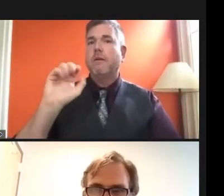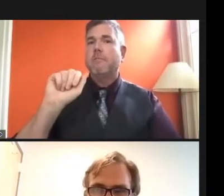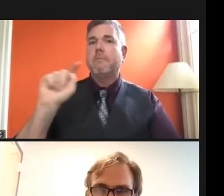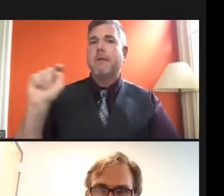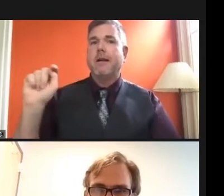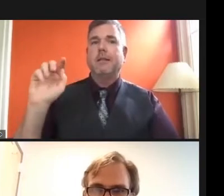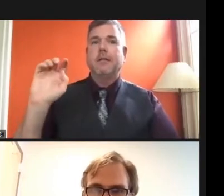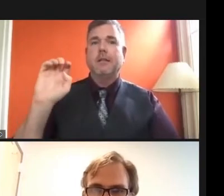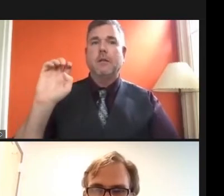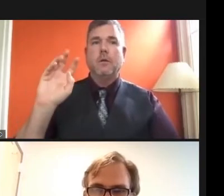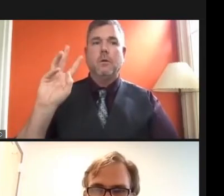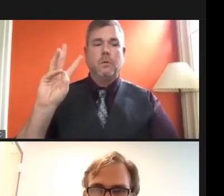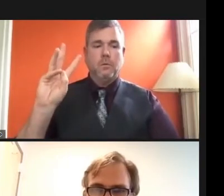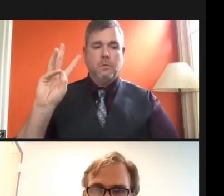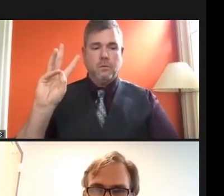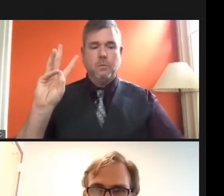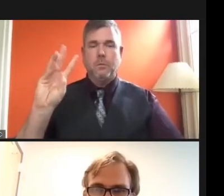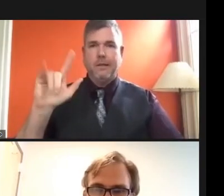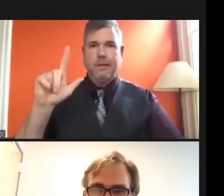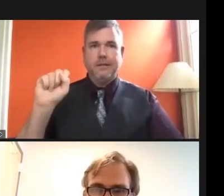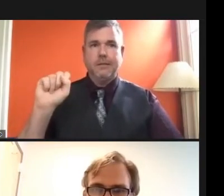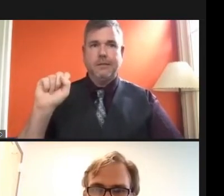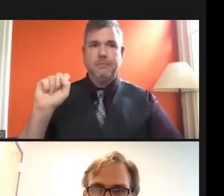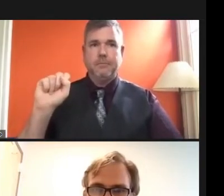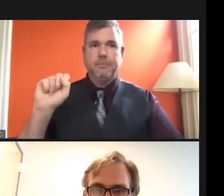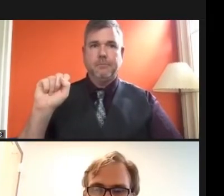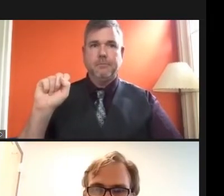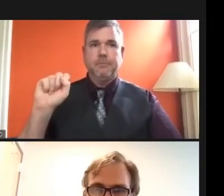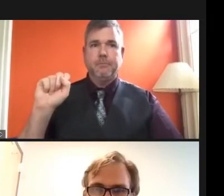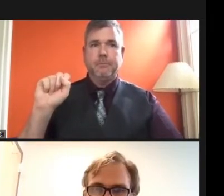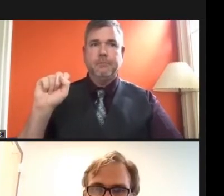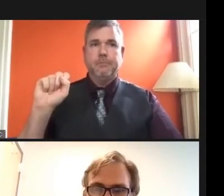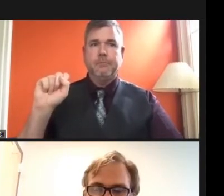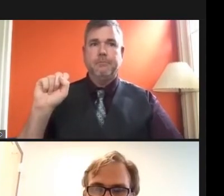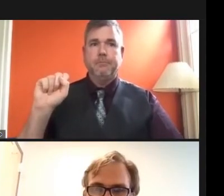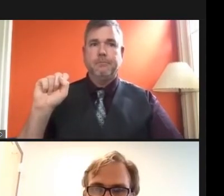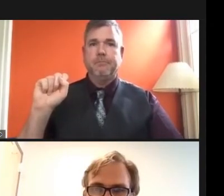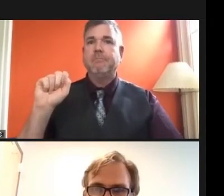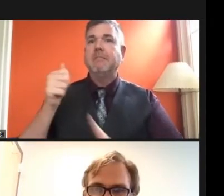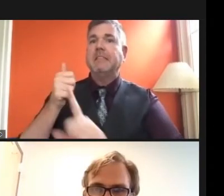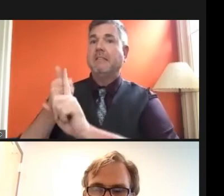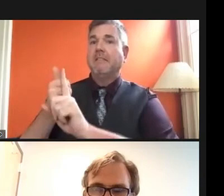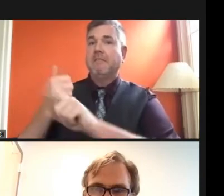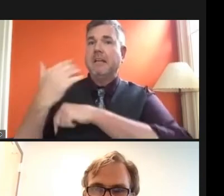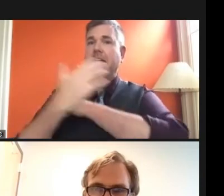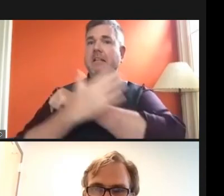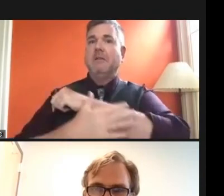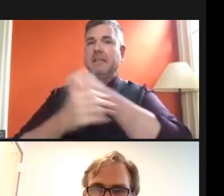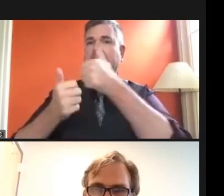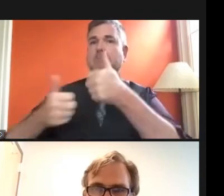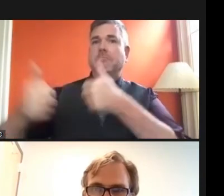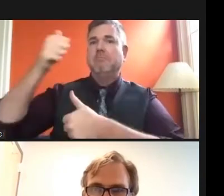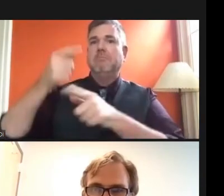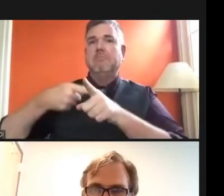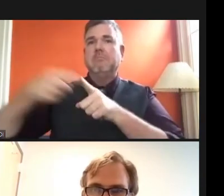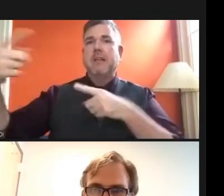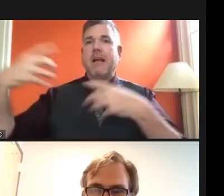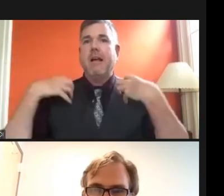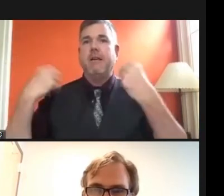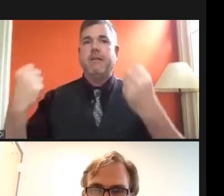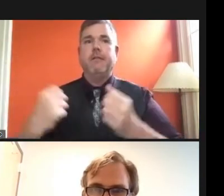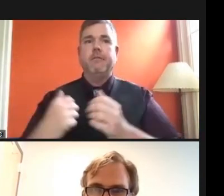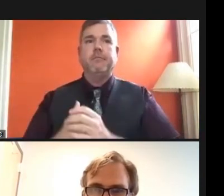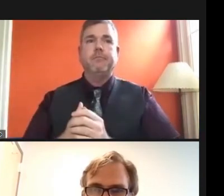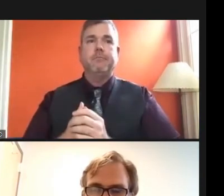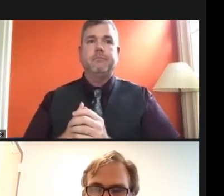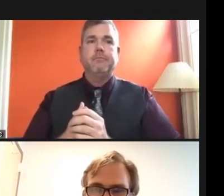as the Director of Marin's Emergency Operations Center. And finally, I'd welcome Max Korten, Marin Recovers